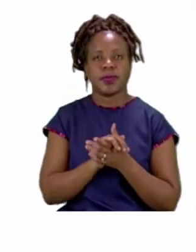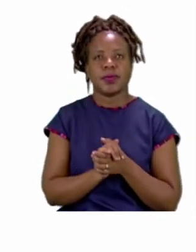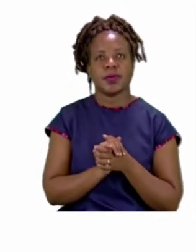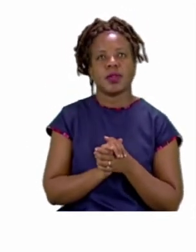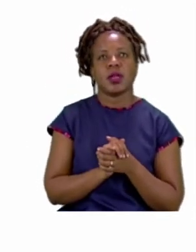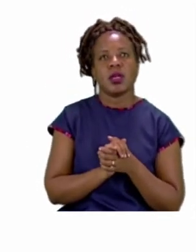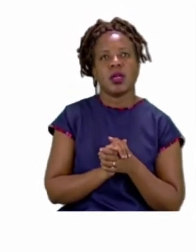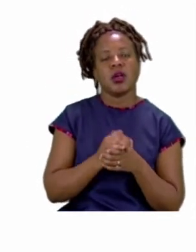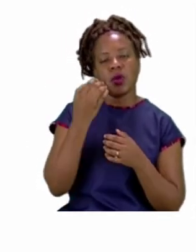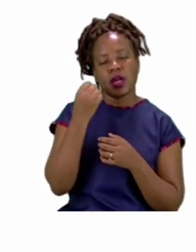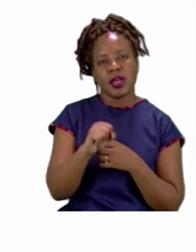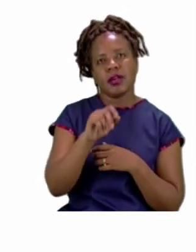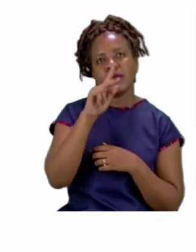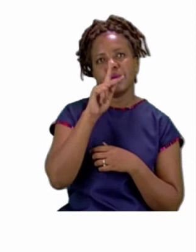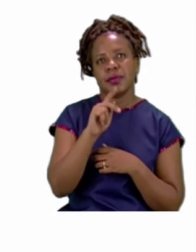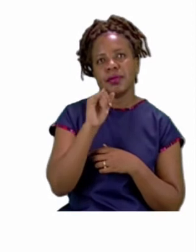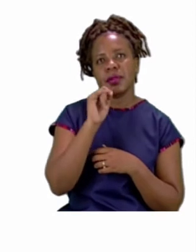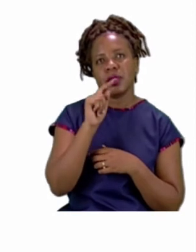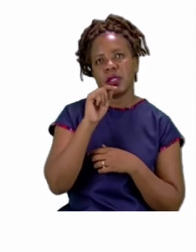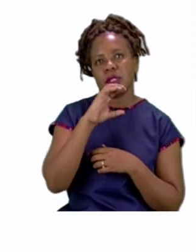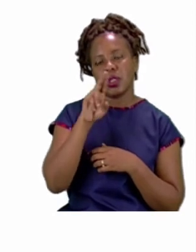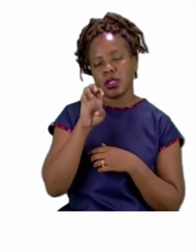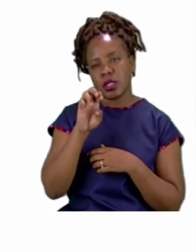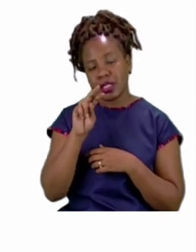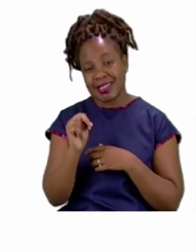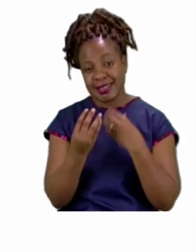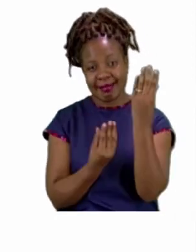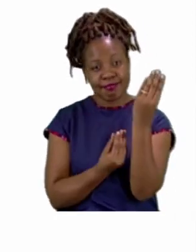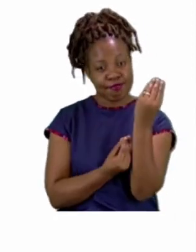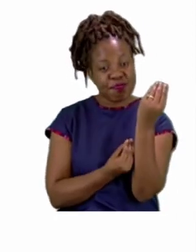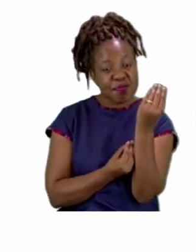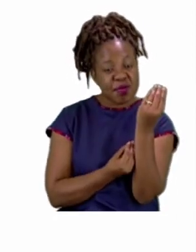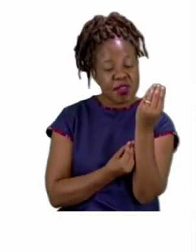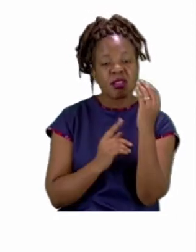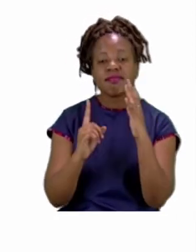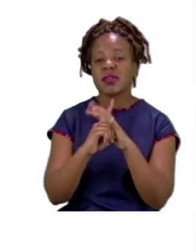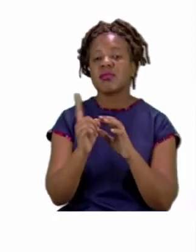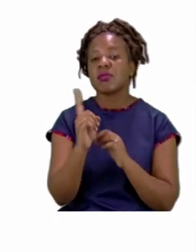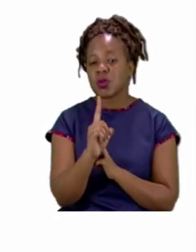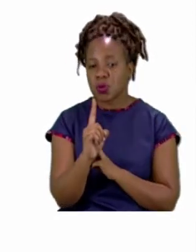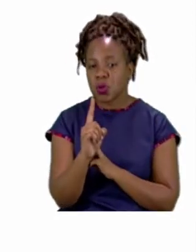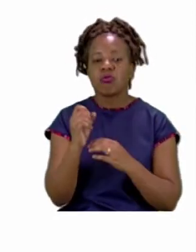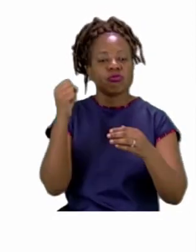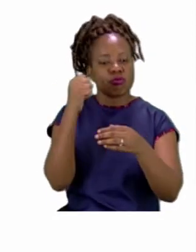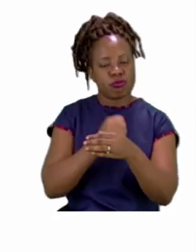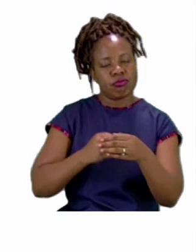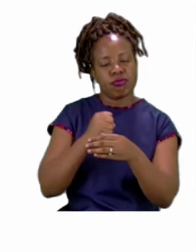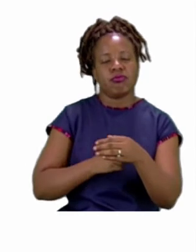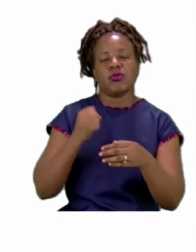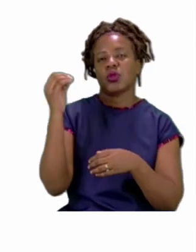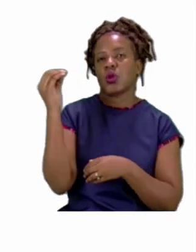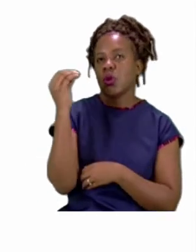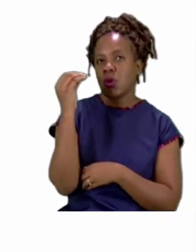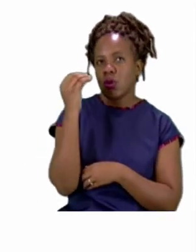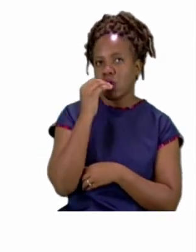call kitchens. Now, a kitchen is where the cooking happens for all the foods. That's where we also wash